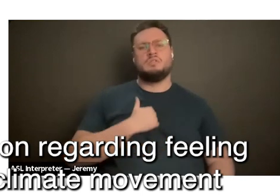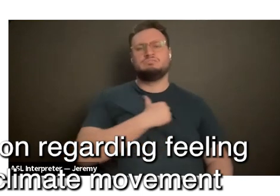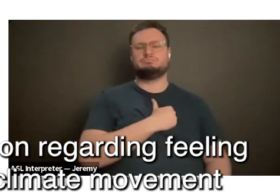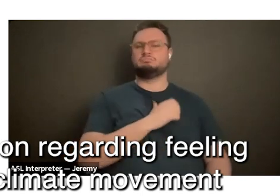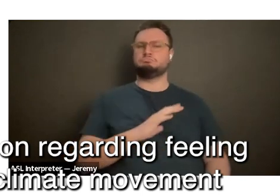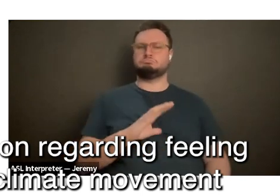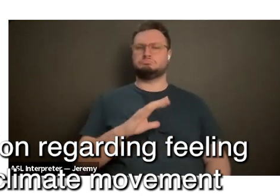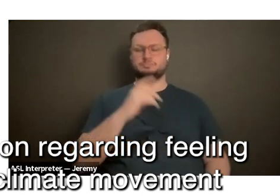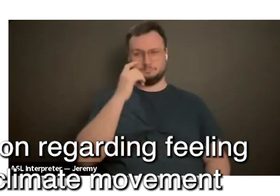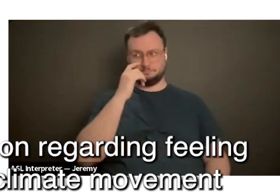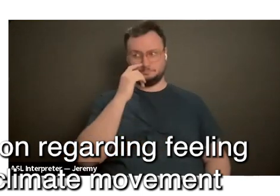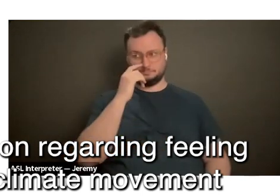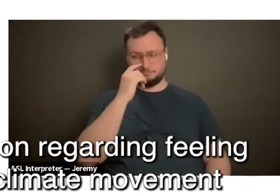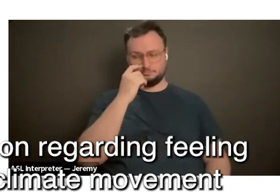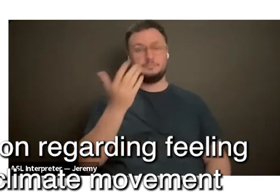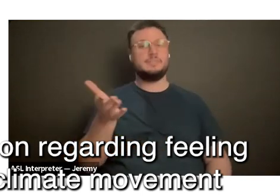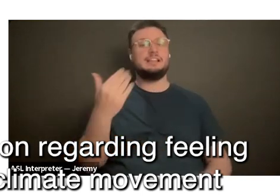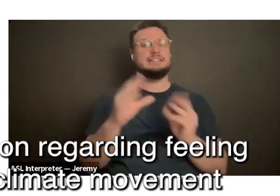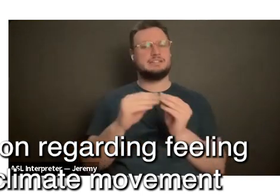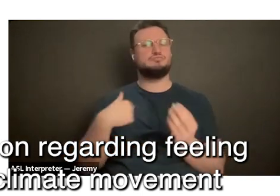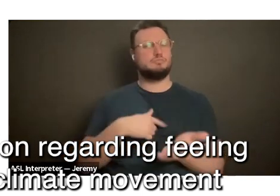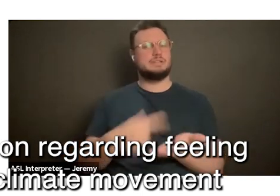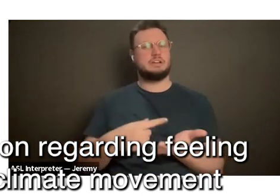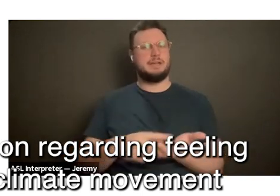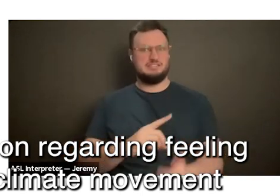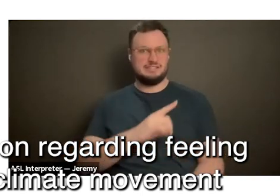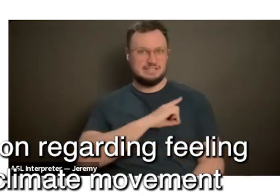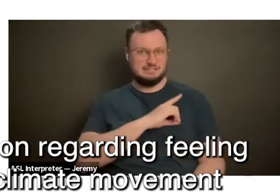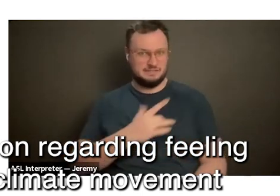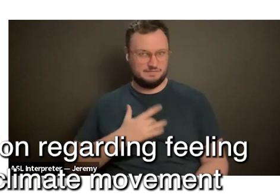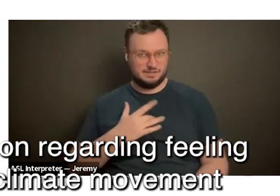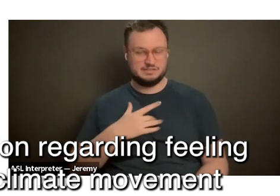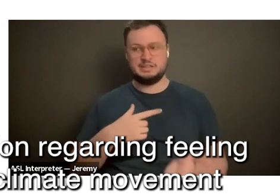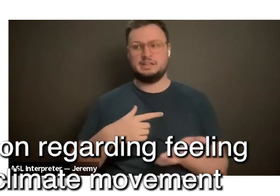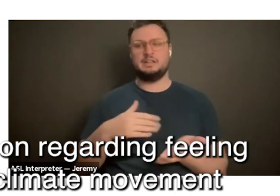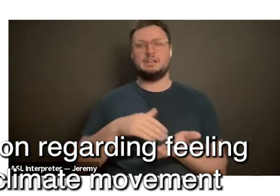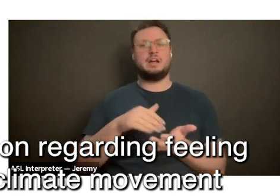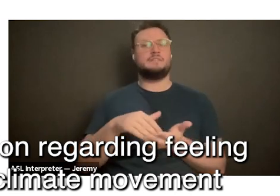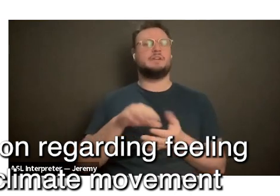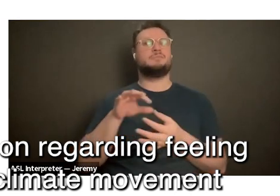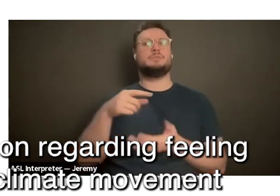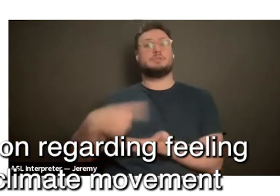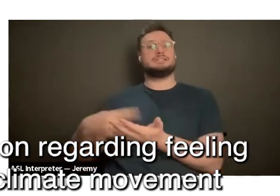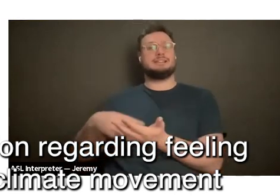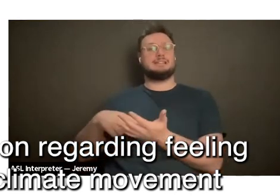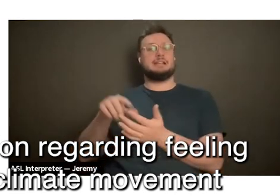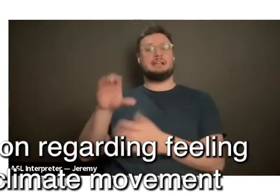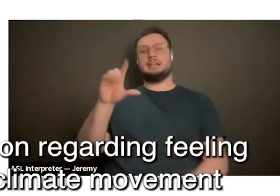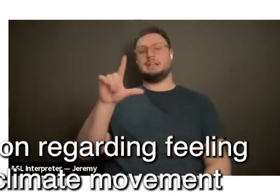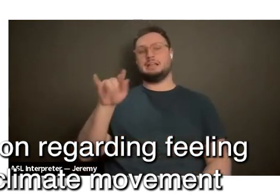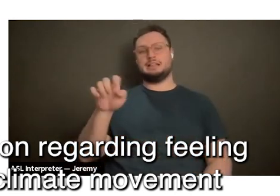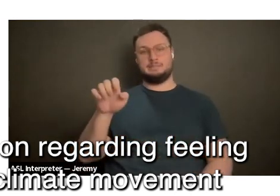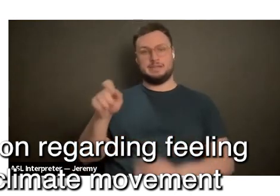session regarding feeling guilty. And I have often conversations in the climate movement about folks that use guilt as a